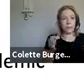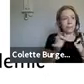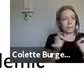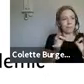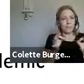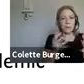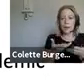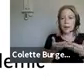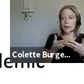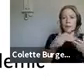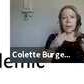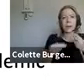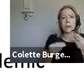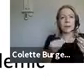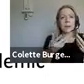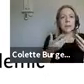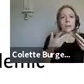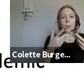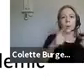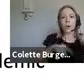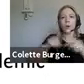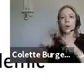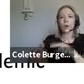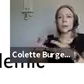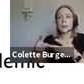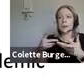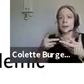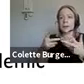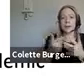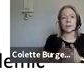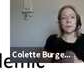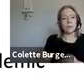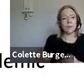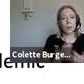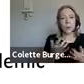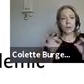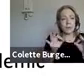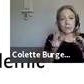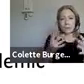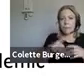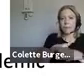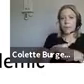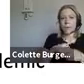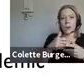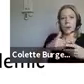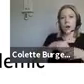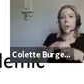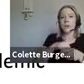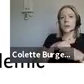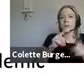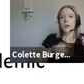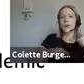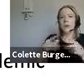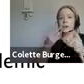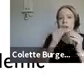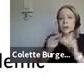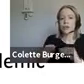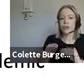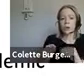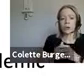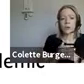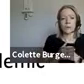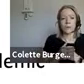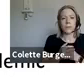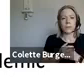diverse learning pathways that we expect and celebrate in inclusive education. It assumes that children learn in similar